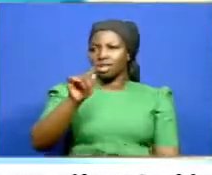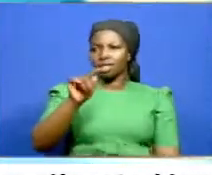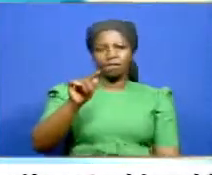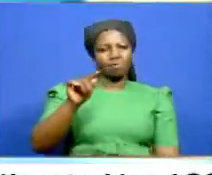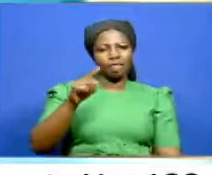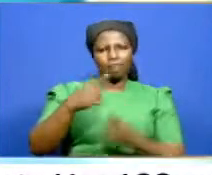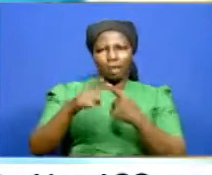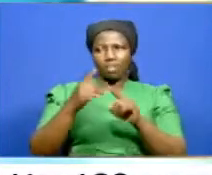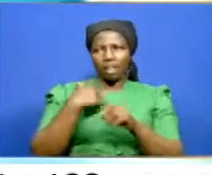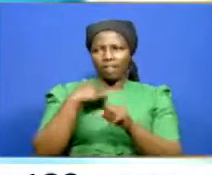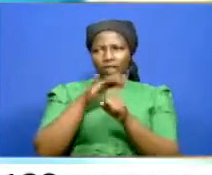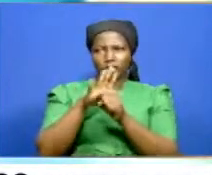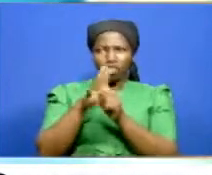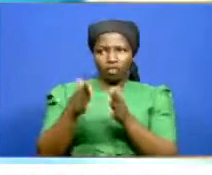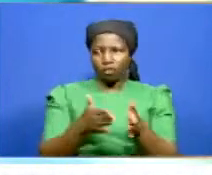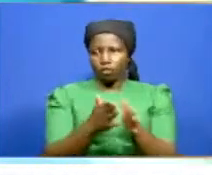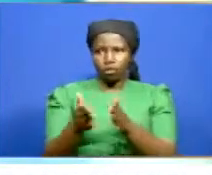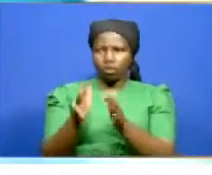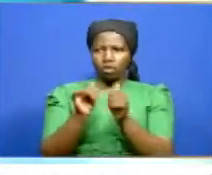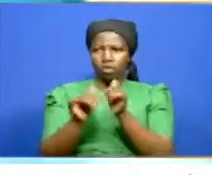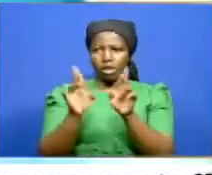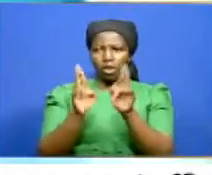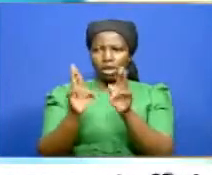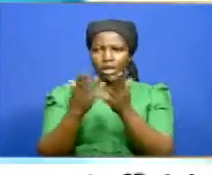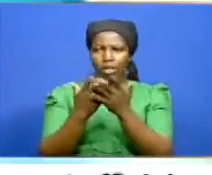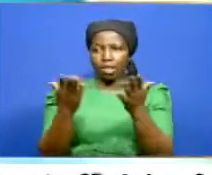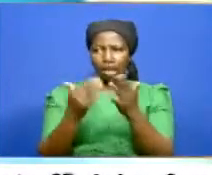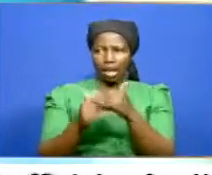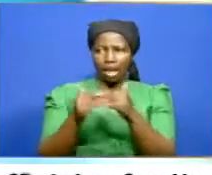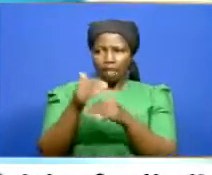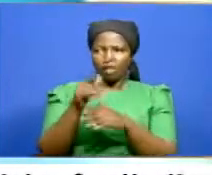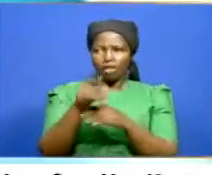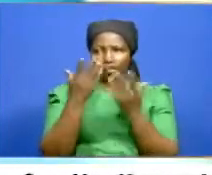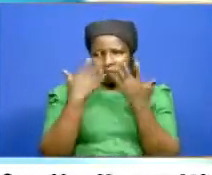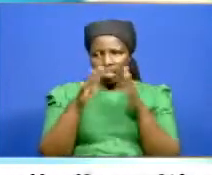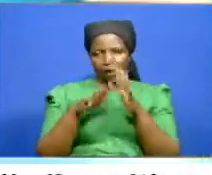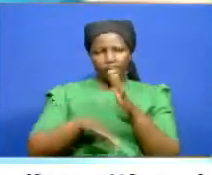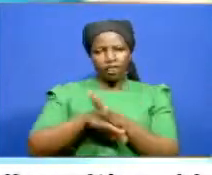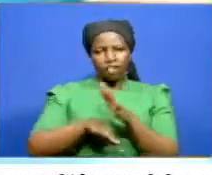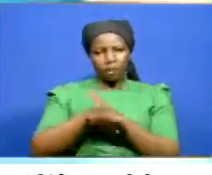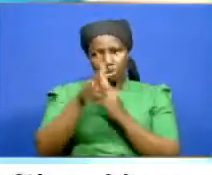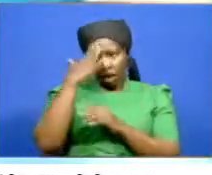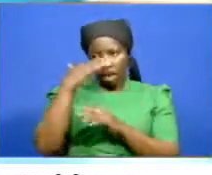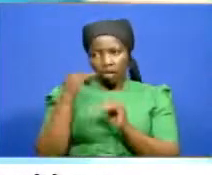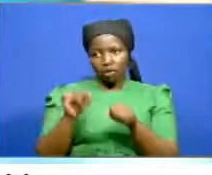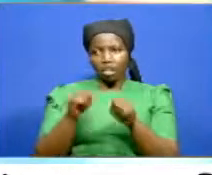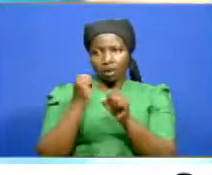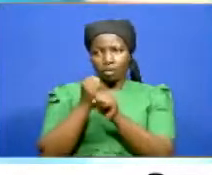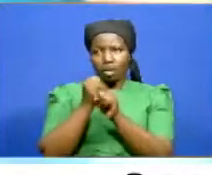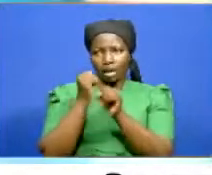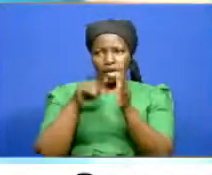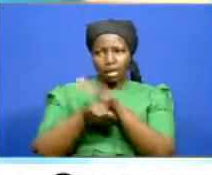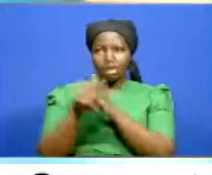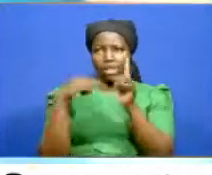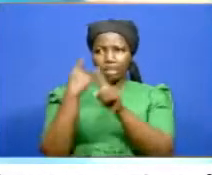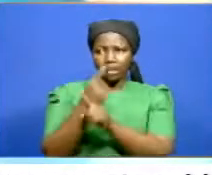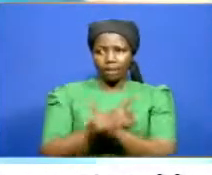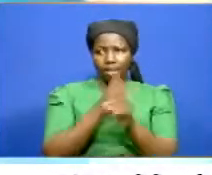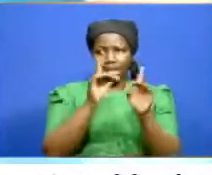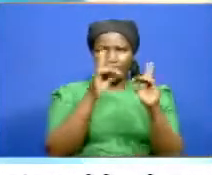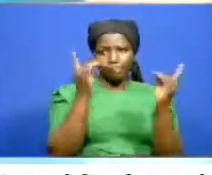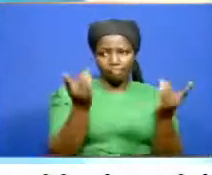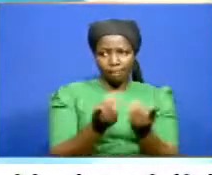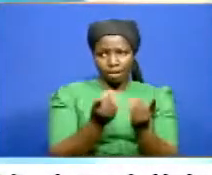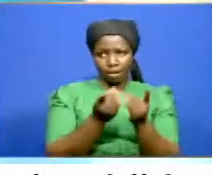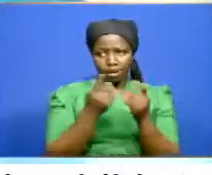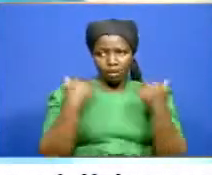huge opportunities that exist immediately you're done with football, because you can still work in different, you know, departments and all that. Exactly. And to me,